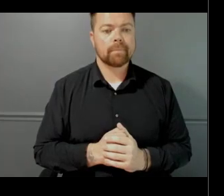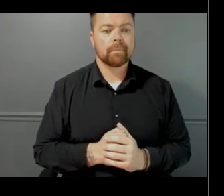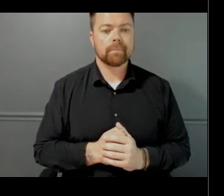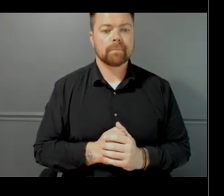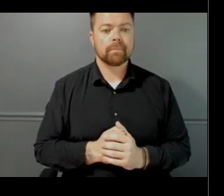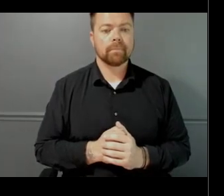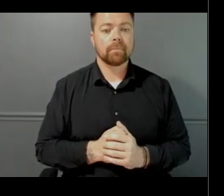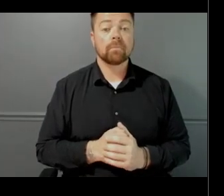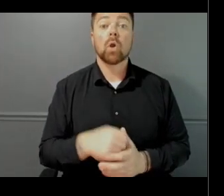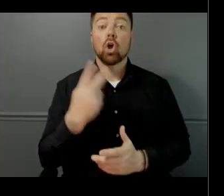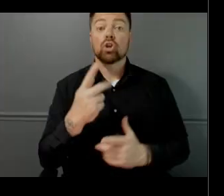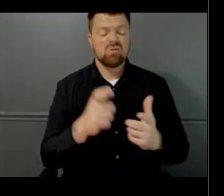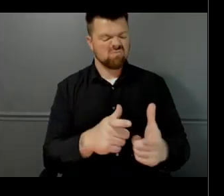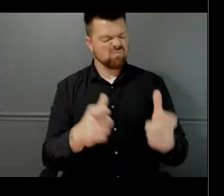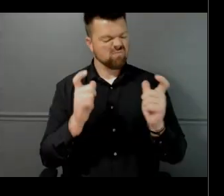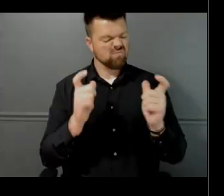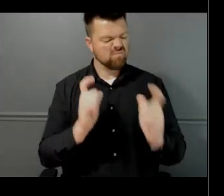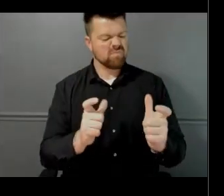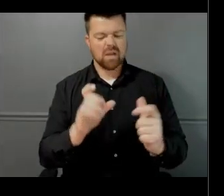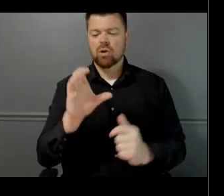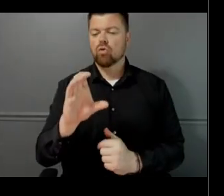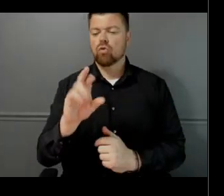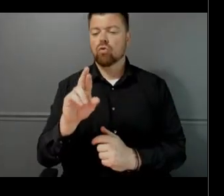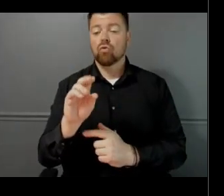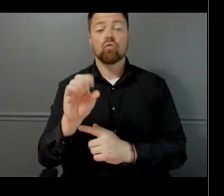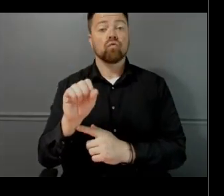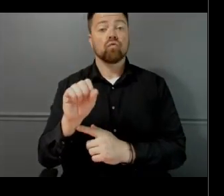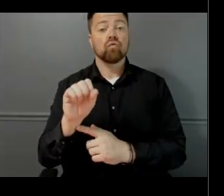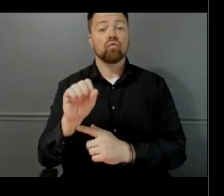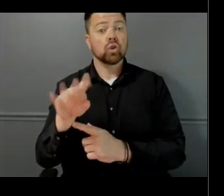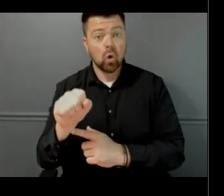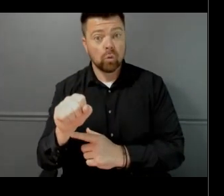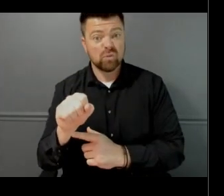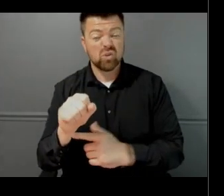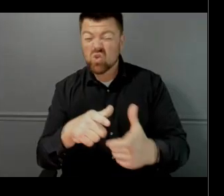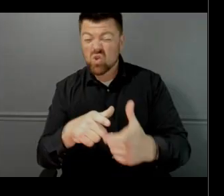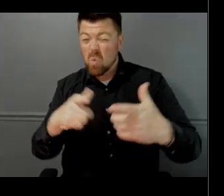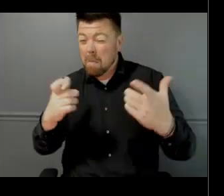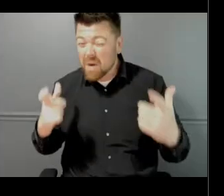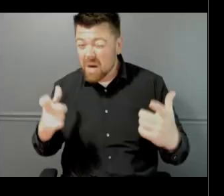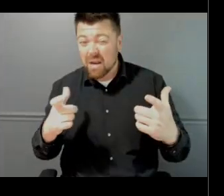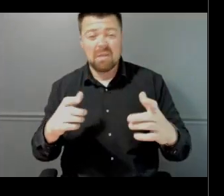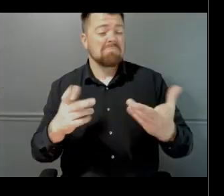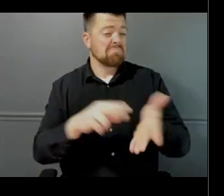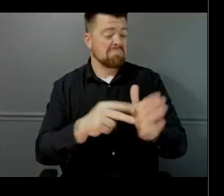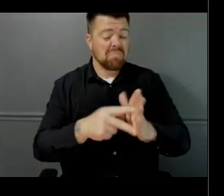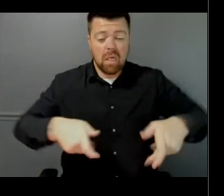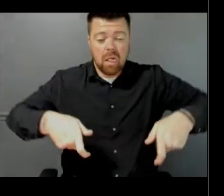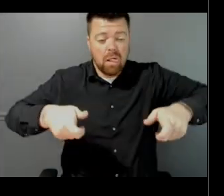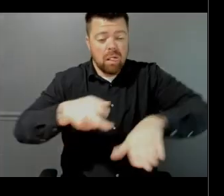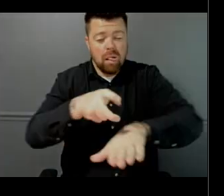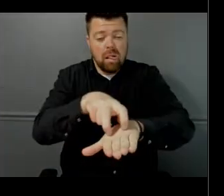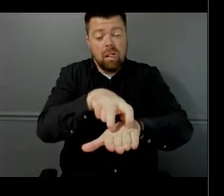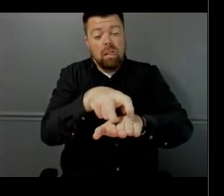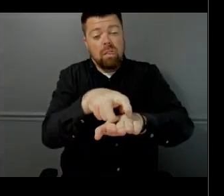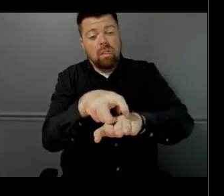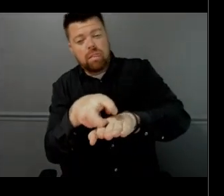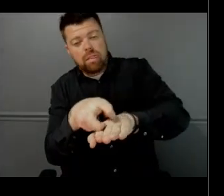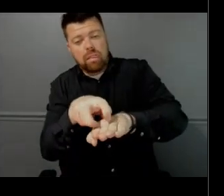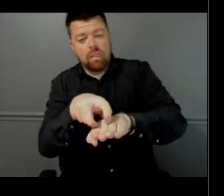Too large a cross slope could cause a wheelchair user to lean too far to